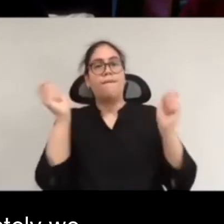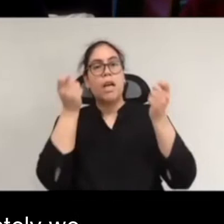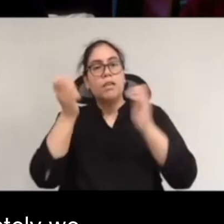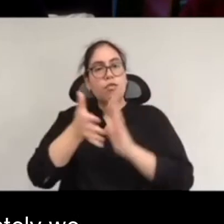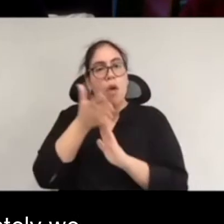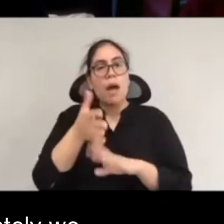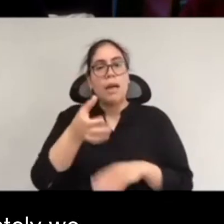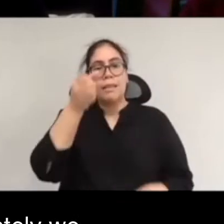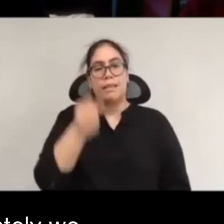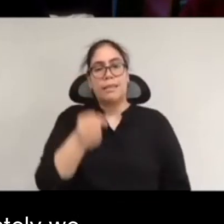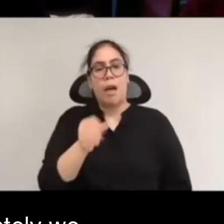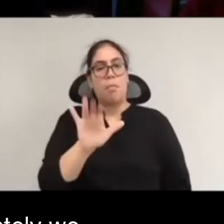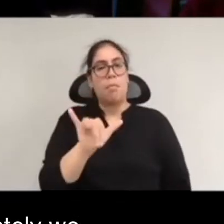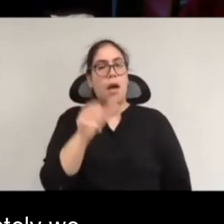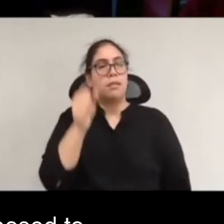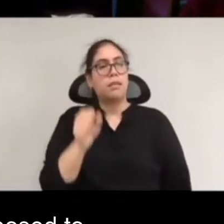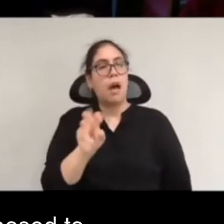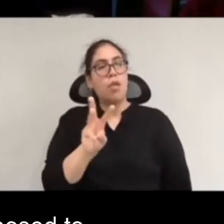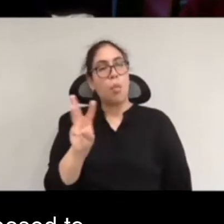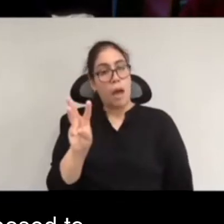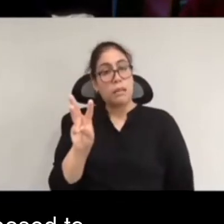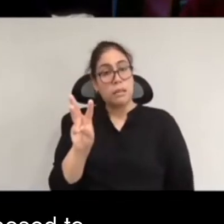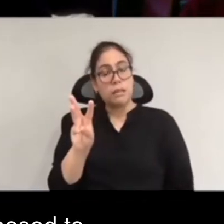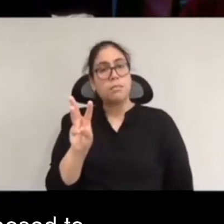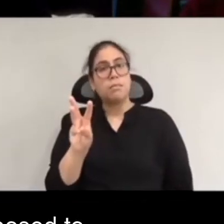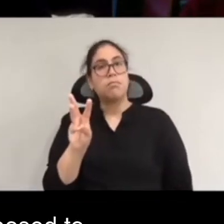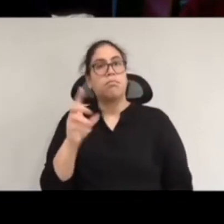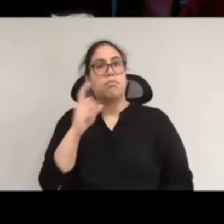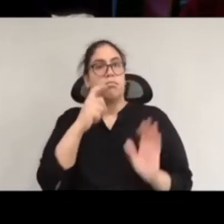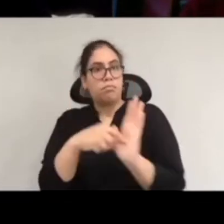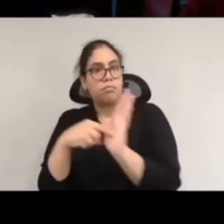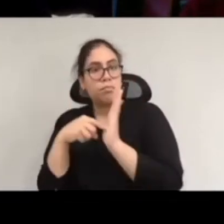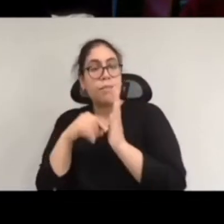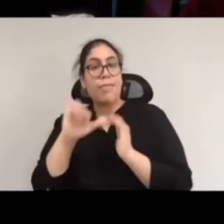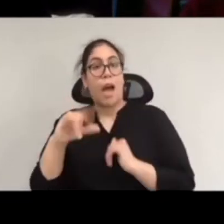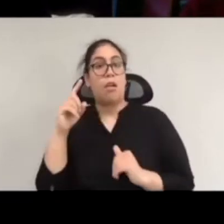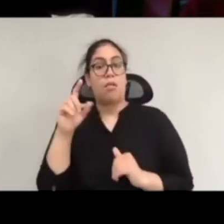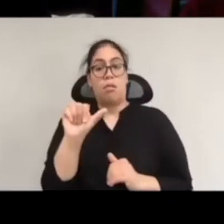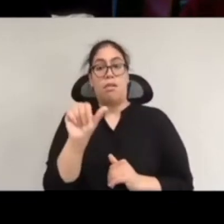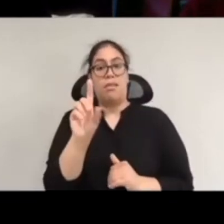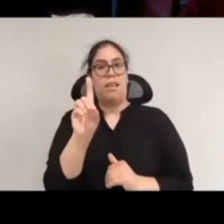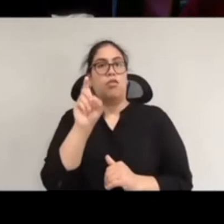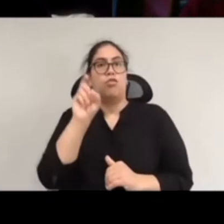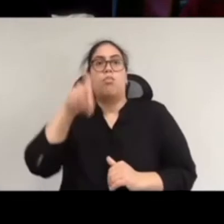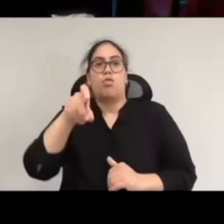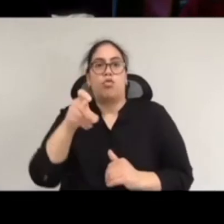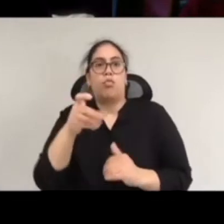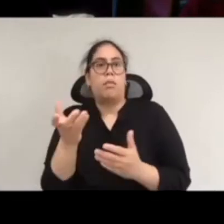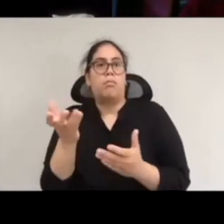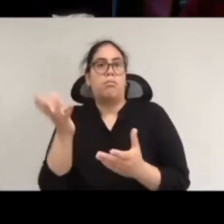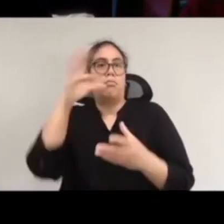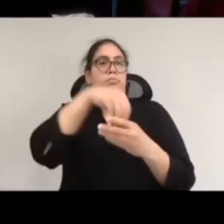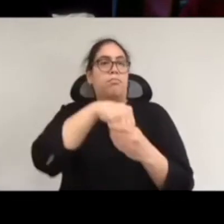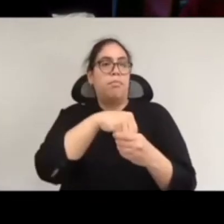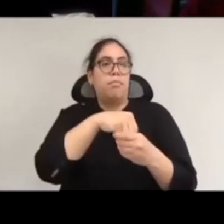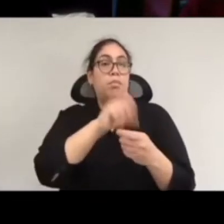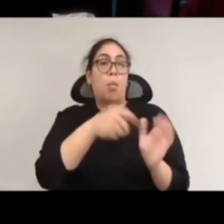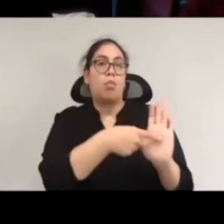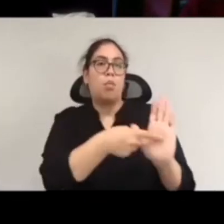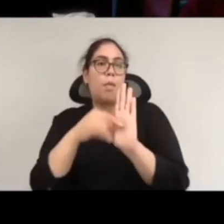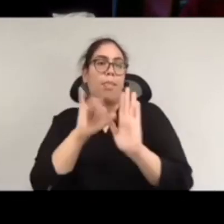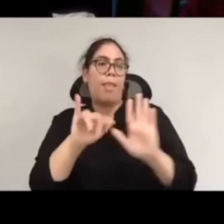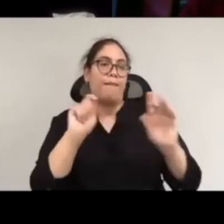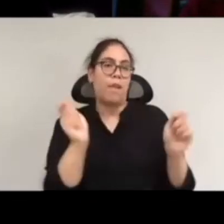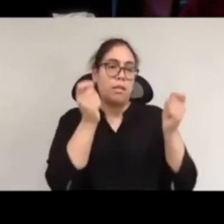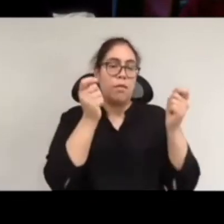and unfortunately we didn't get to screen there, but it was supposed to, the audio description was supposed to be an element that was going to play at that festival. But now, you know, it's